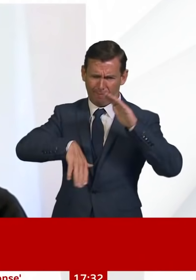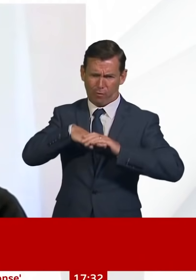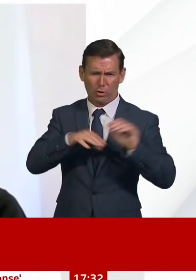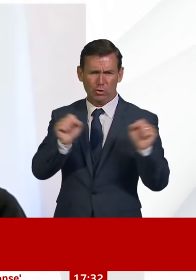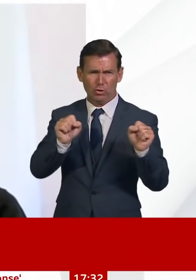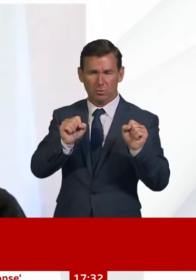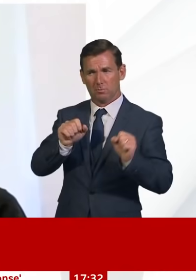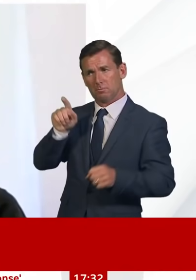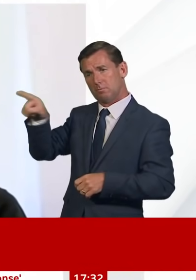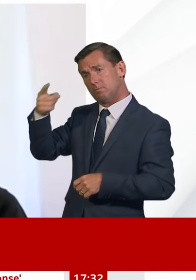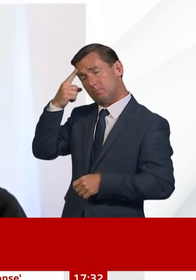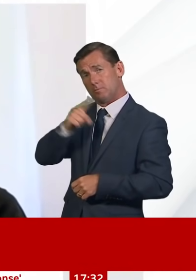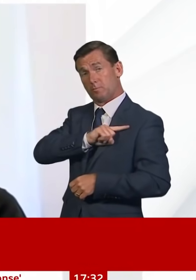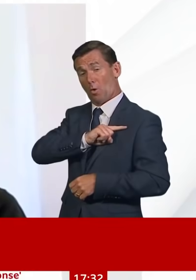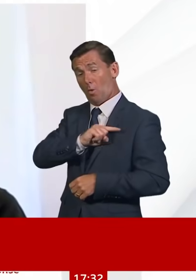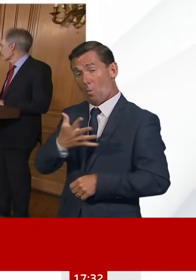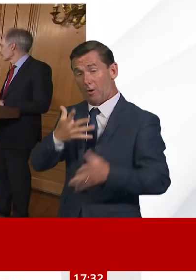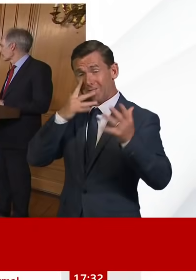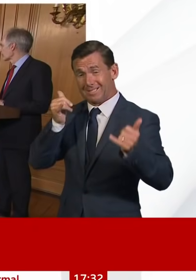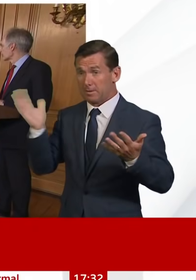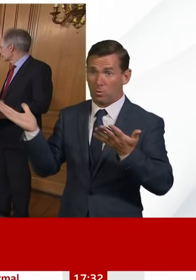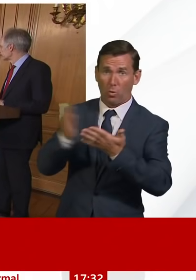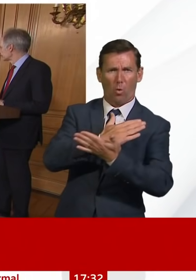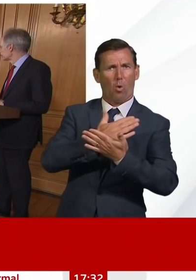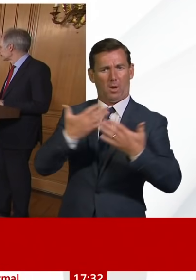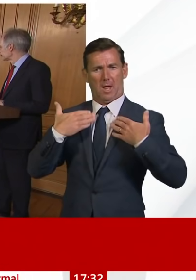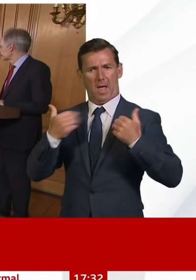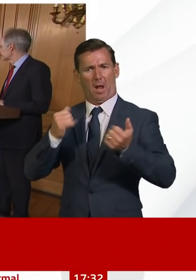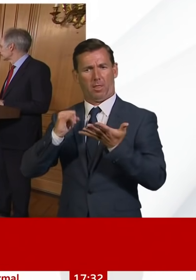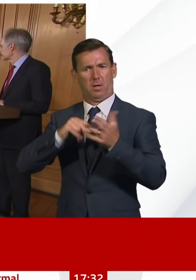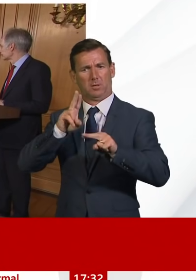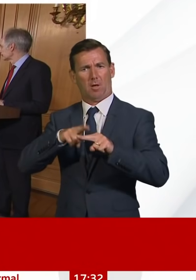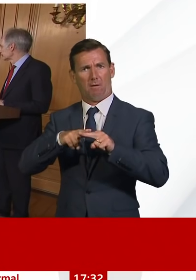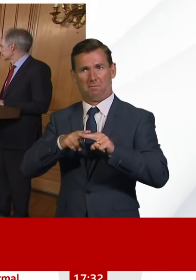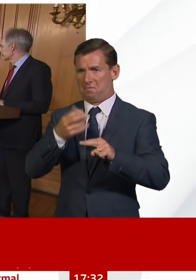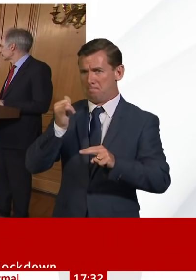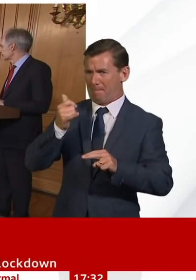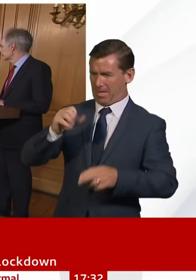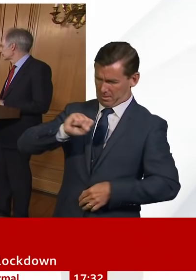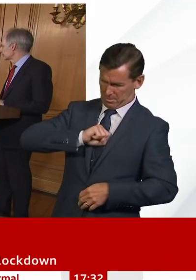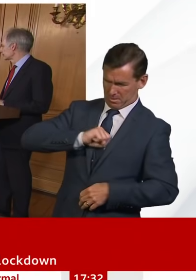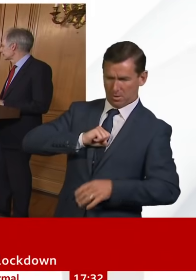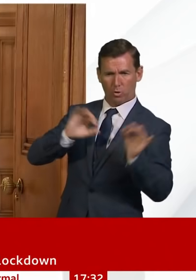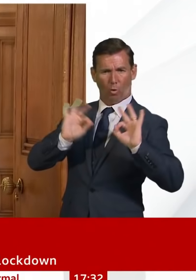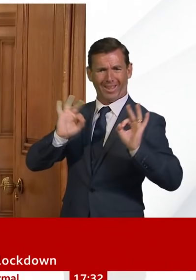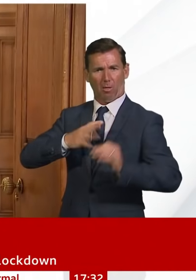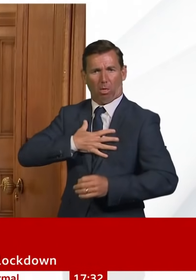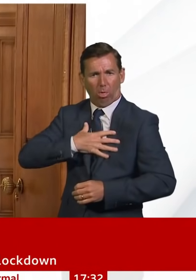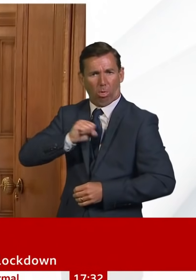screening asymptomatic health staff for the virus? Well, these are very, very good questions. What I'd say is that